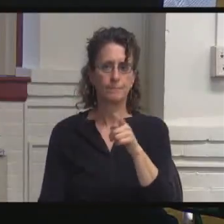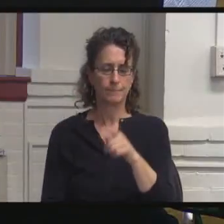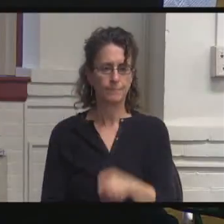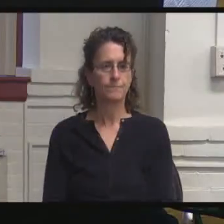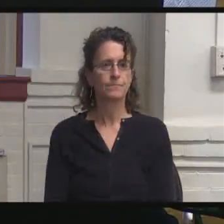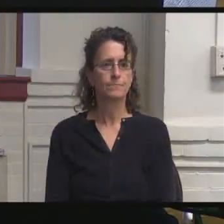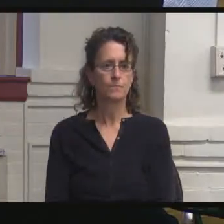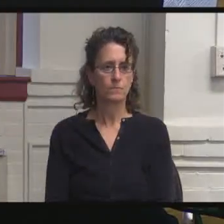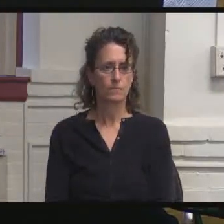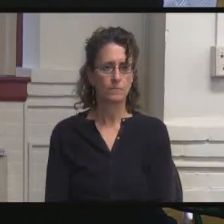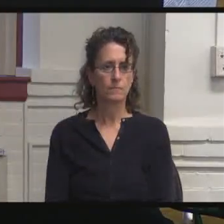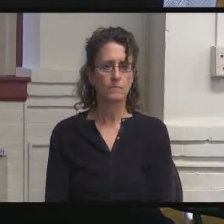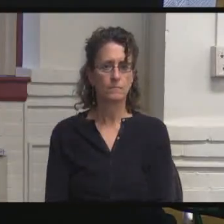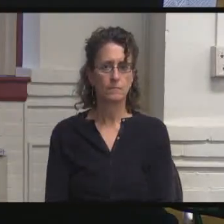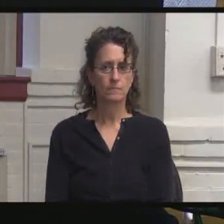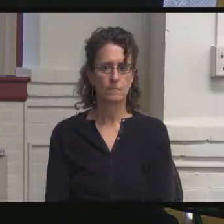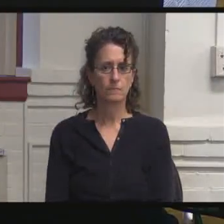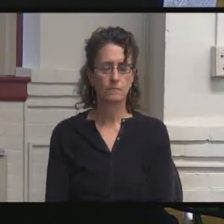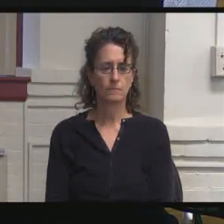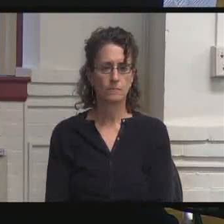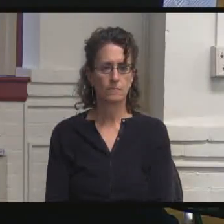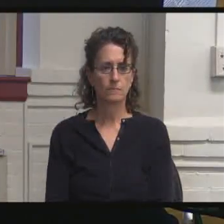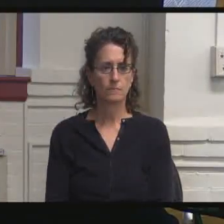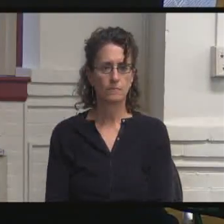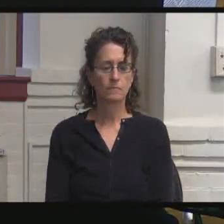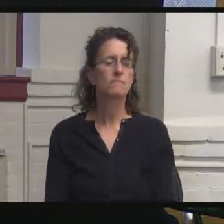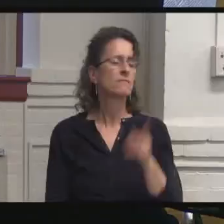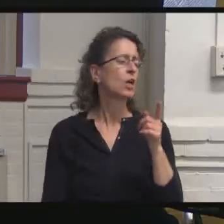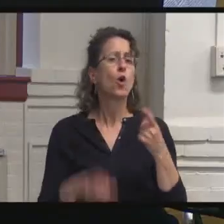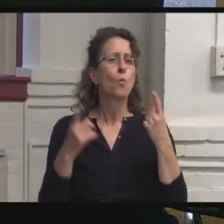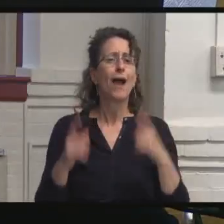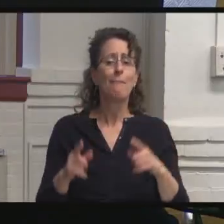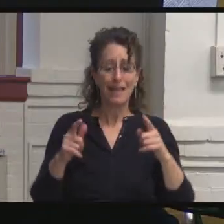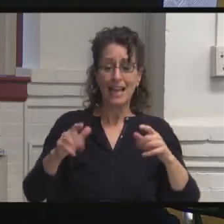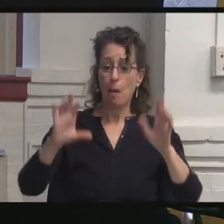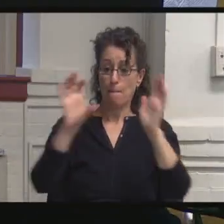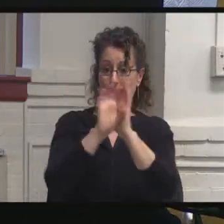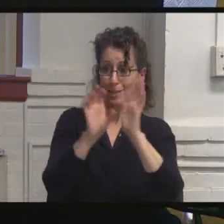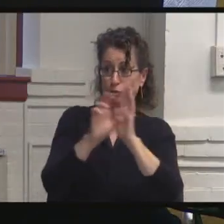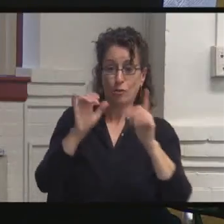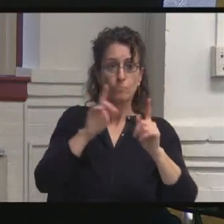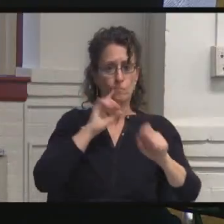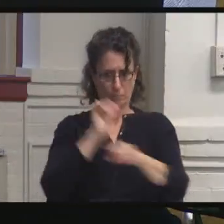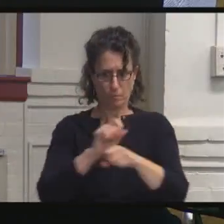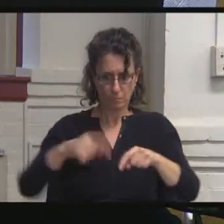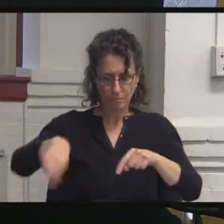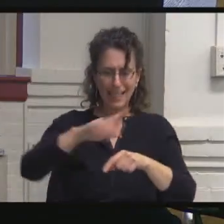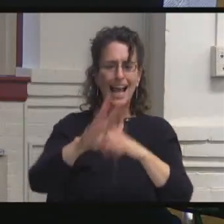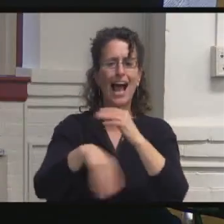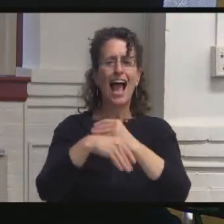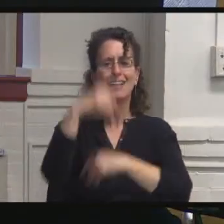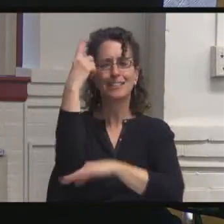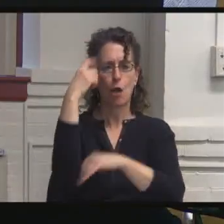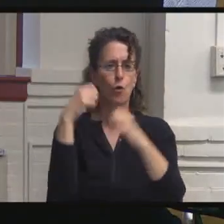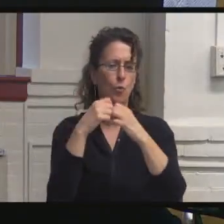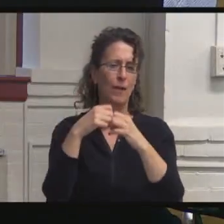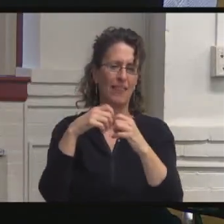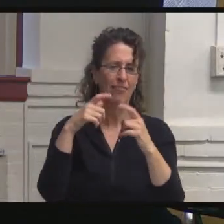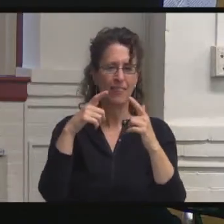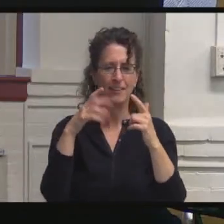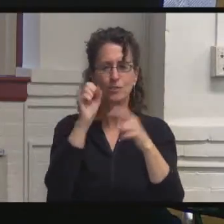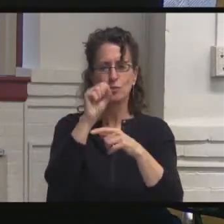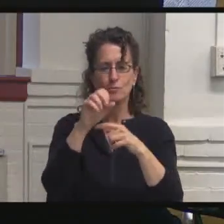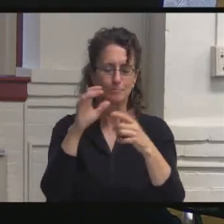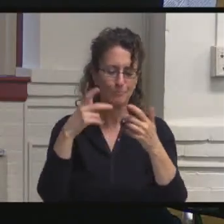demonstrate, using Photoshop basically, what the tower would look like at the site, and then using